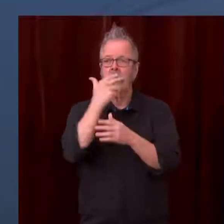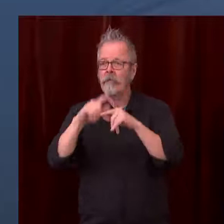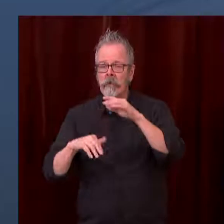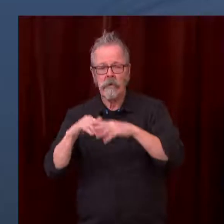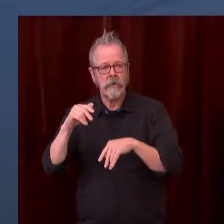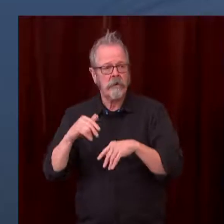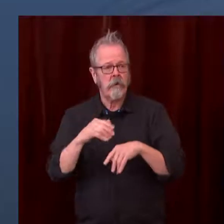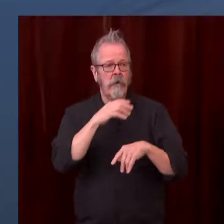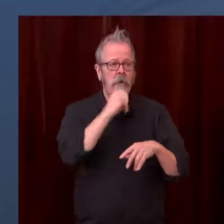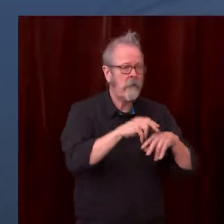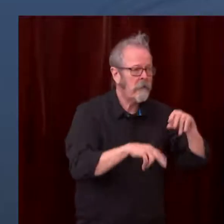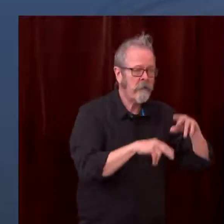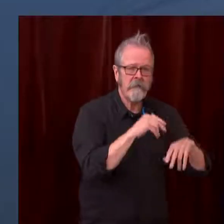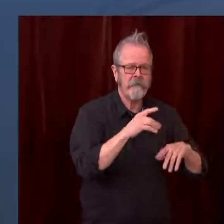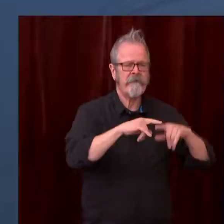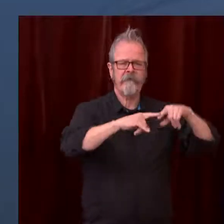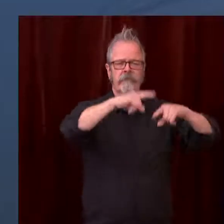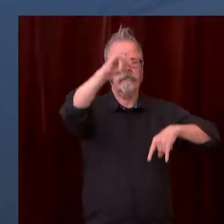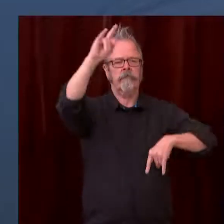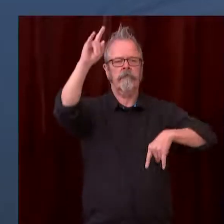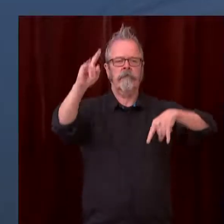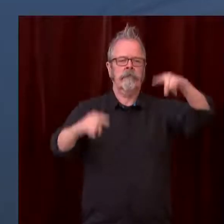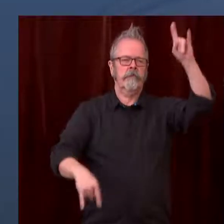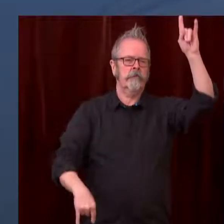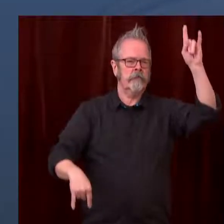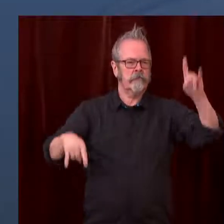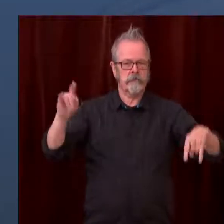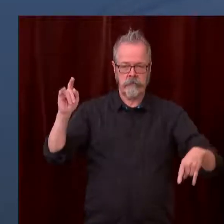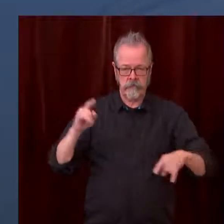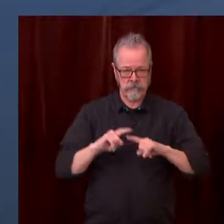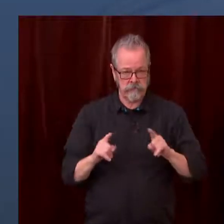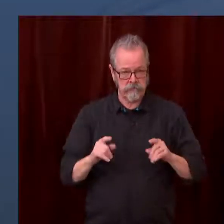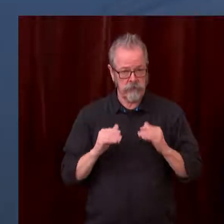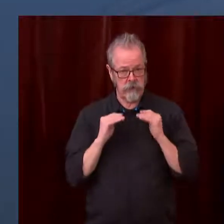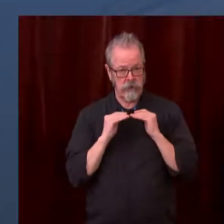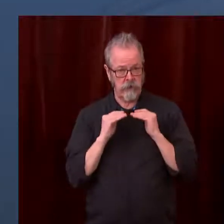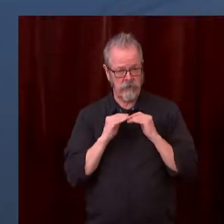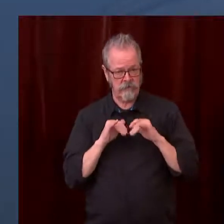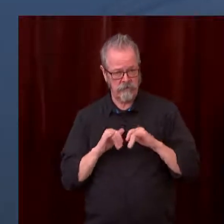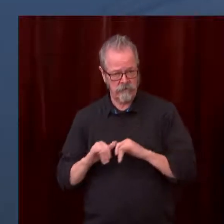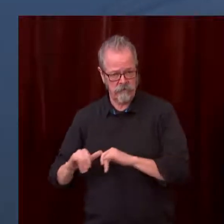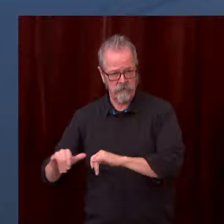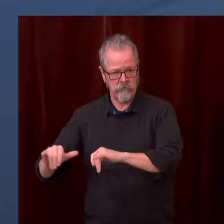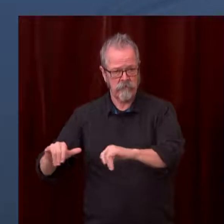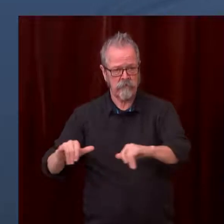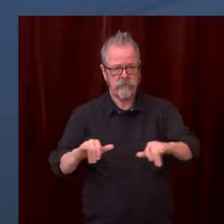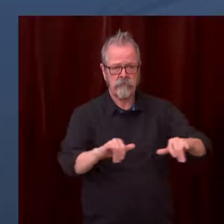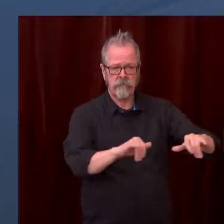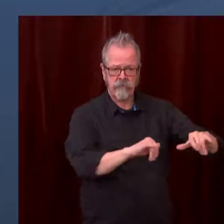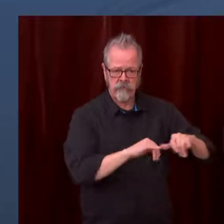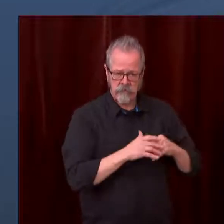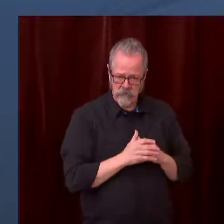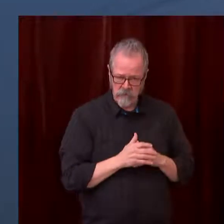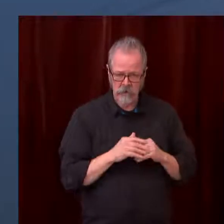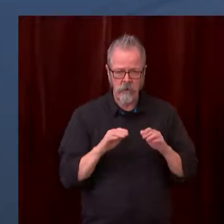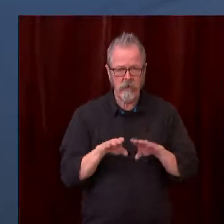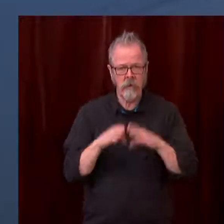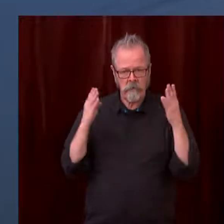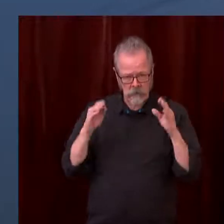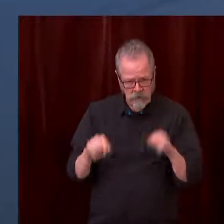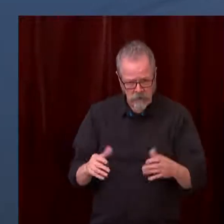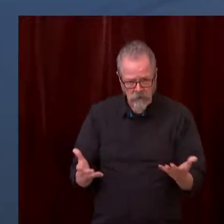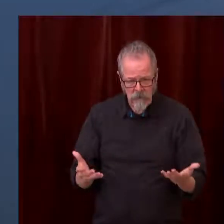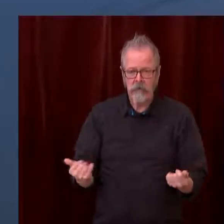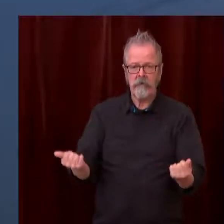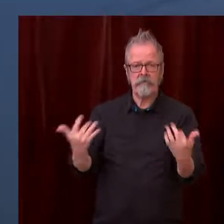Our educational community has shown us that they can do this job on site, and that is good news. And now